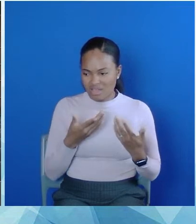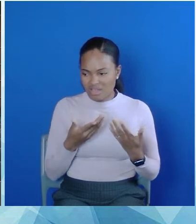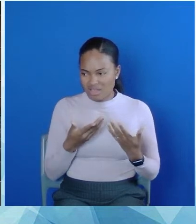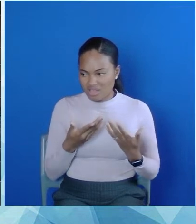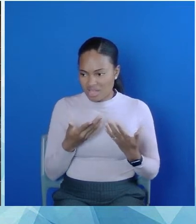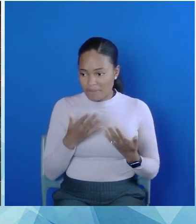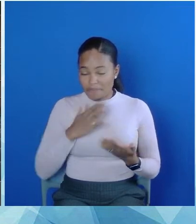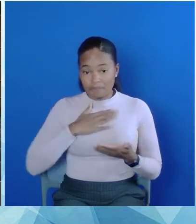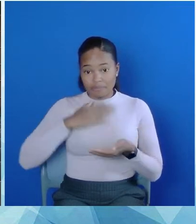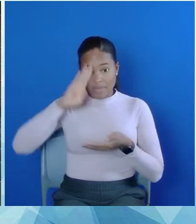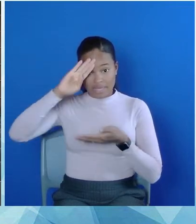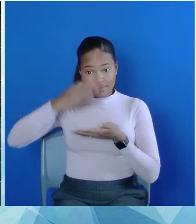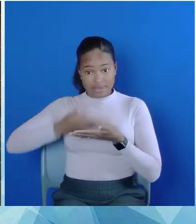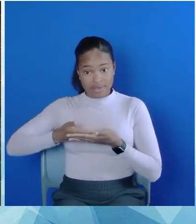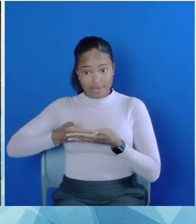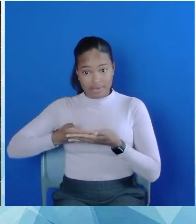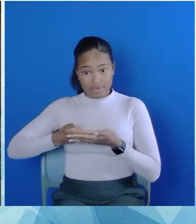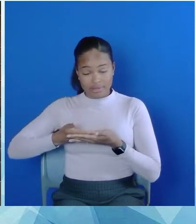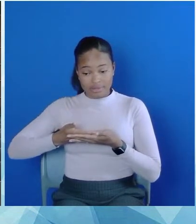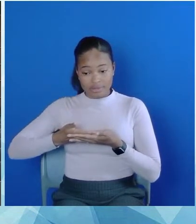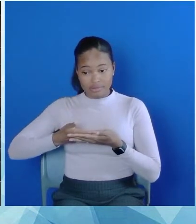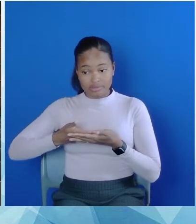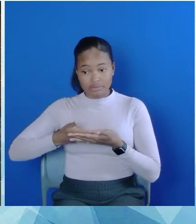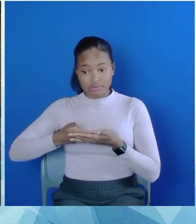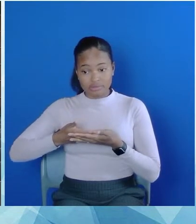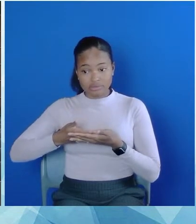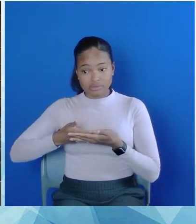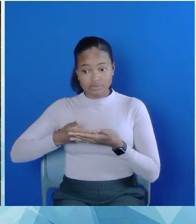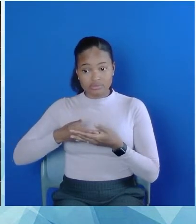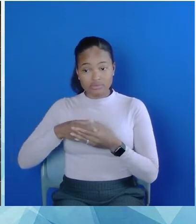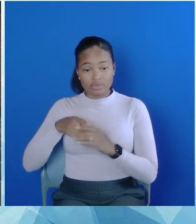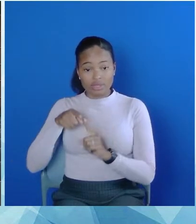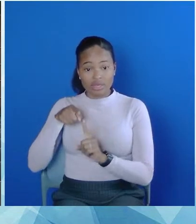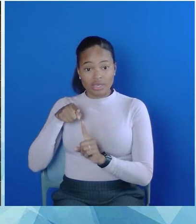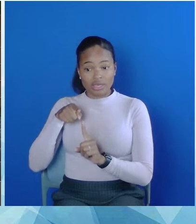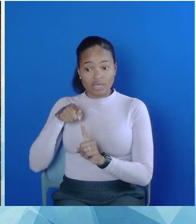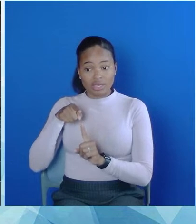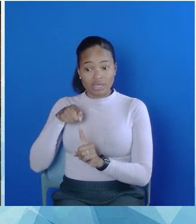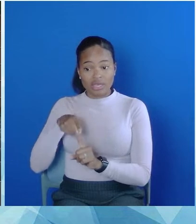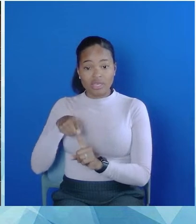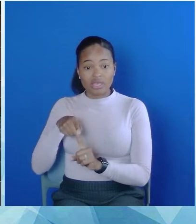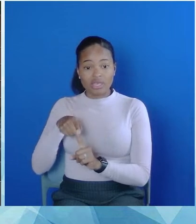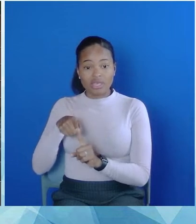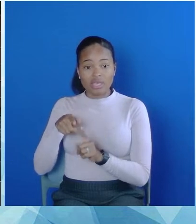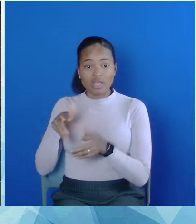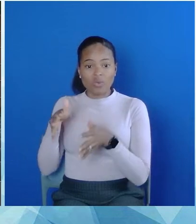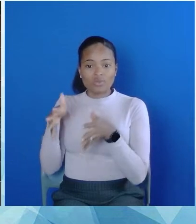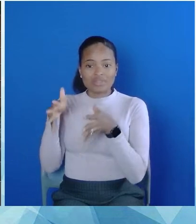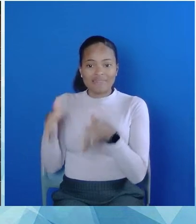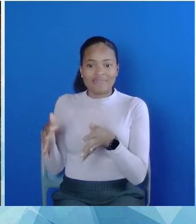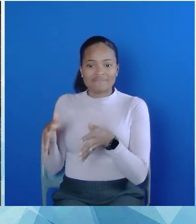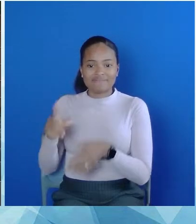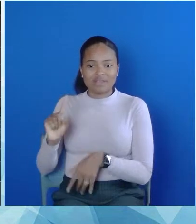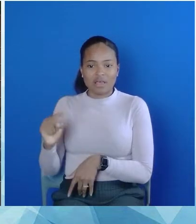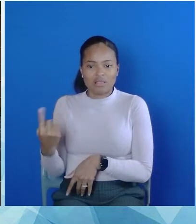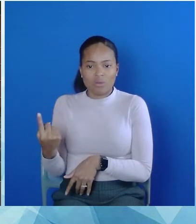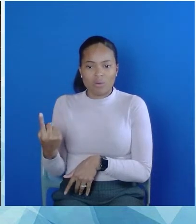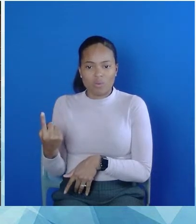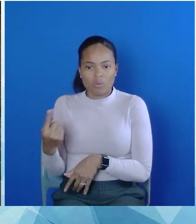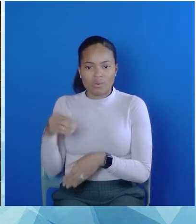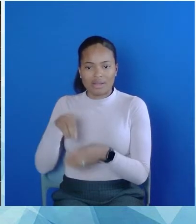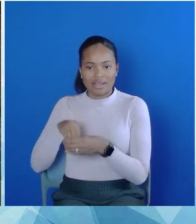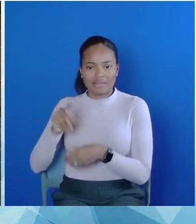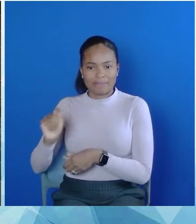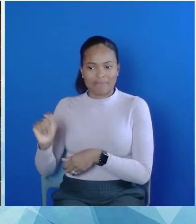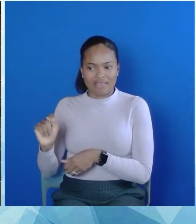With my son, he was left alone. He needed to go to the bathroom, and he was left on